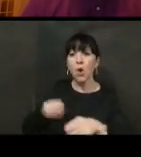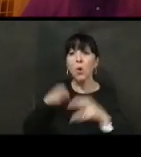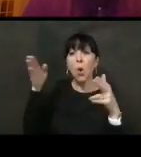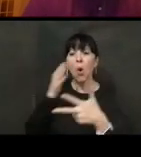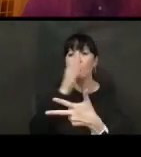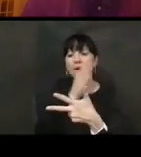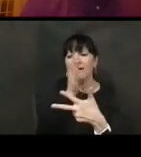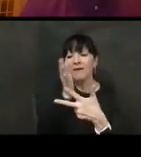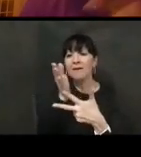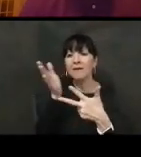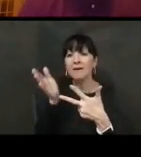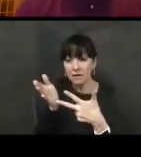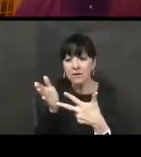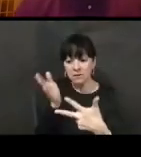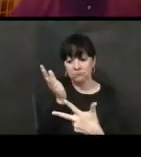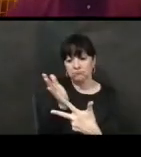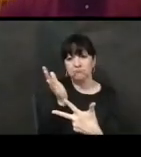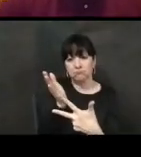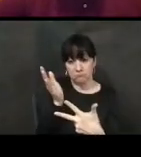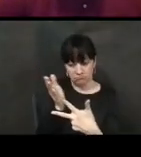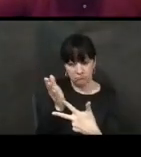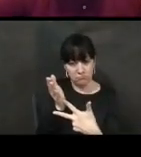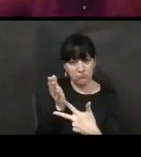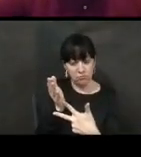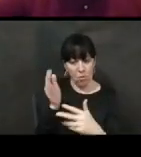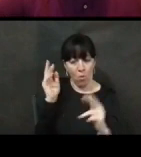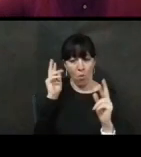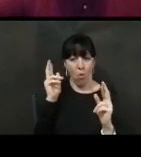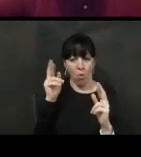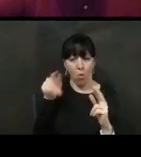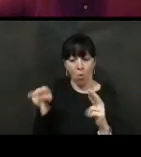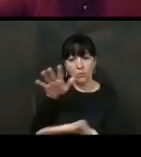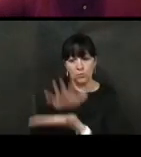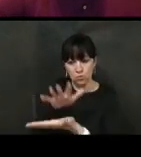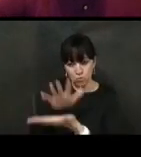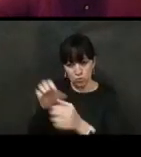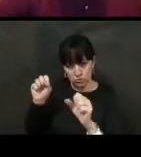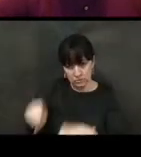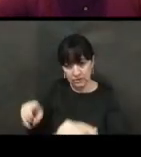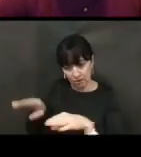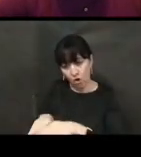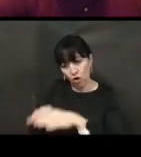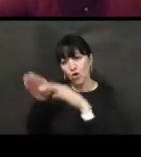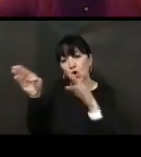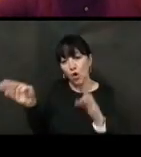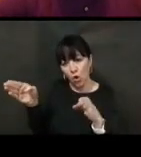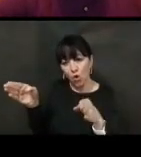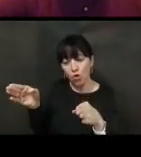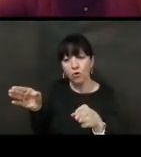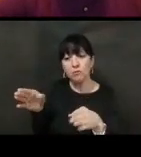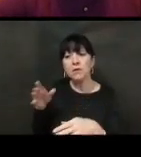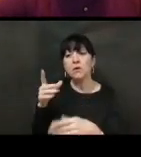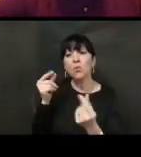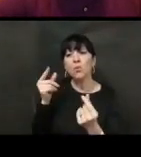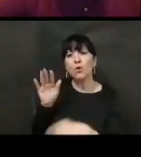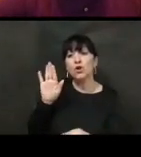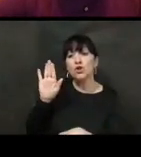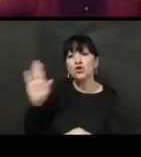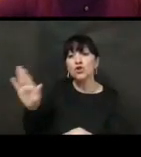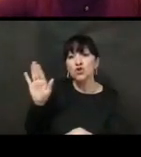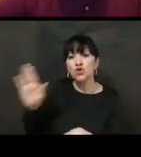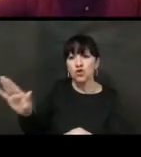open in a limited capacity. So that's something that I think comes into play as we consider what our